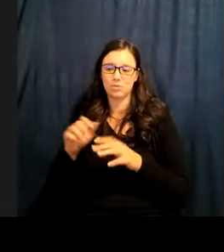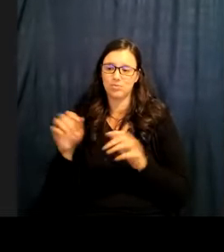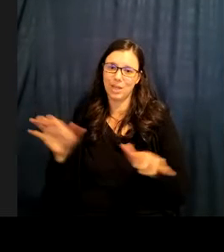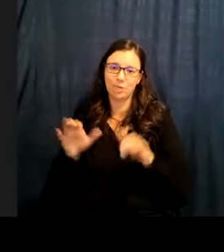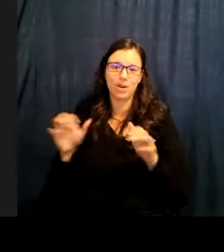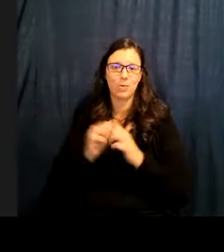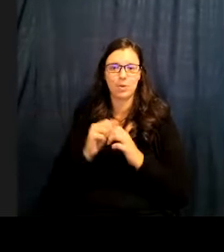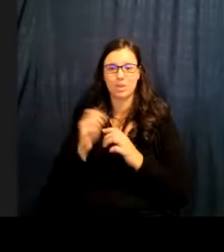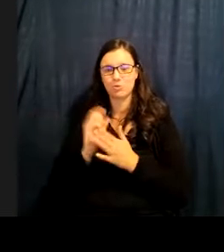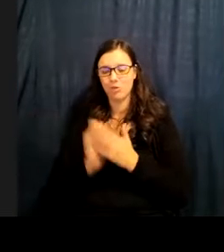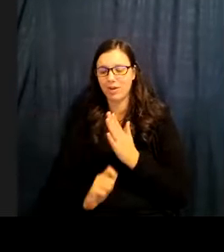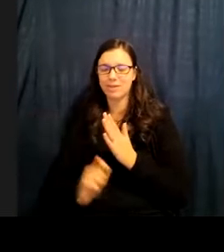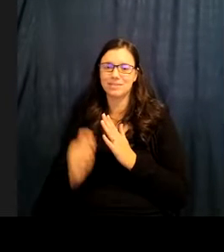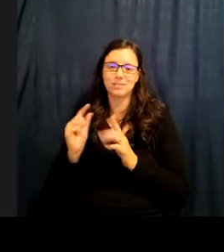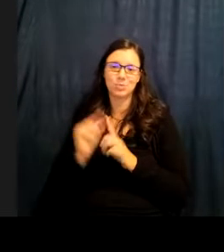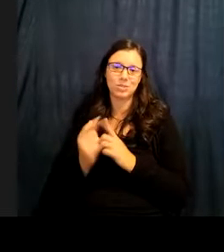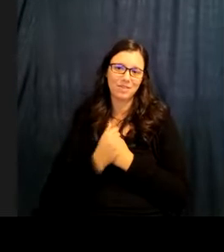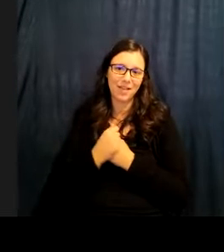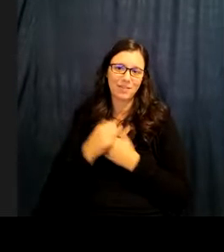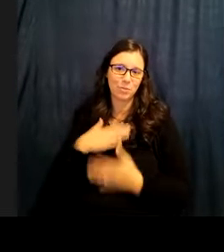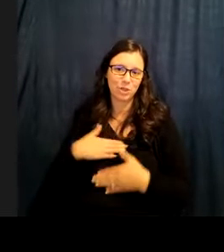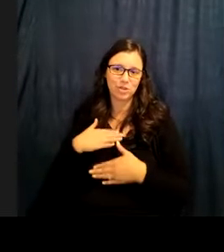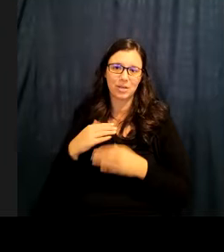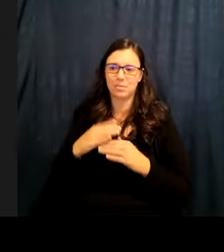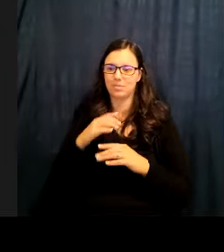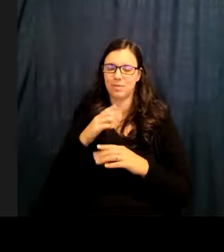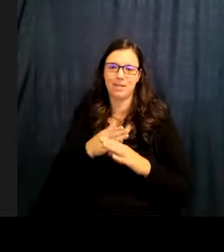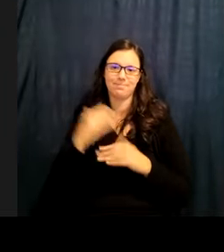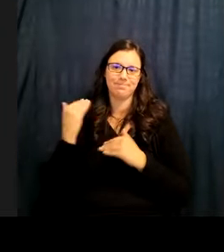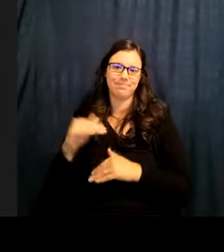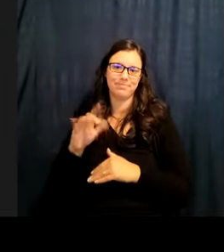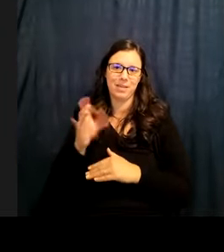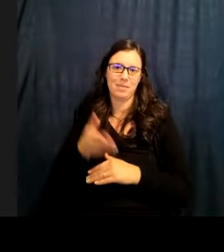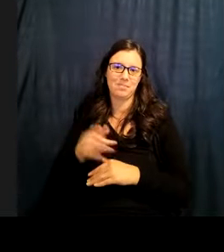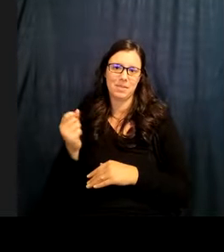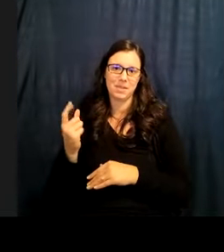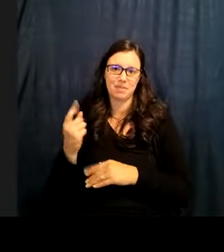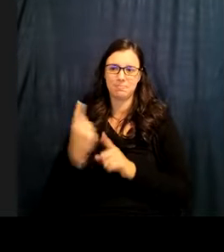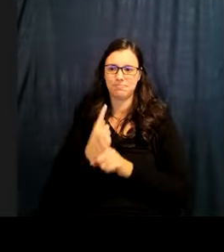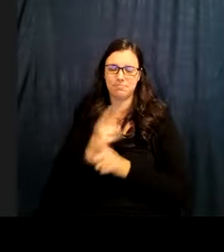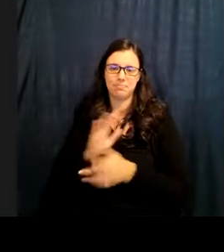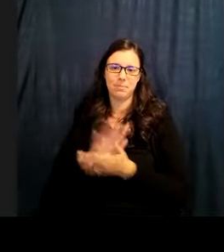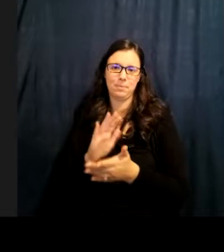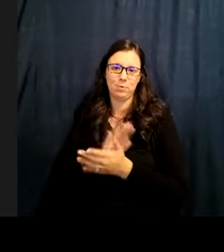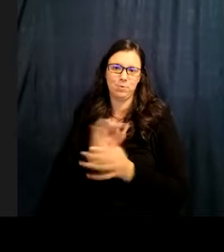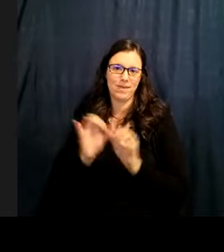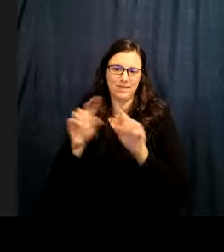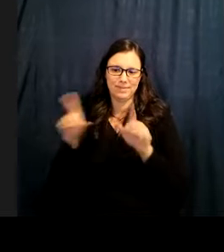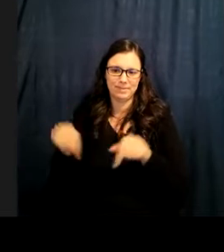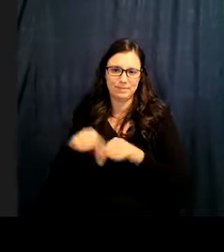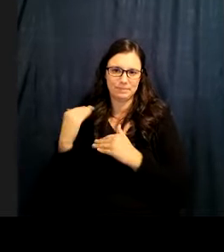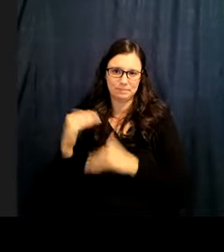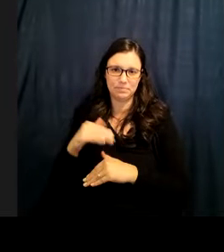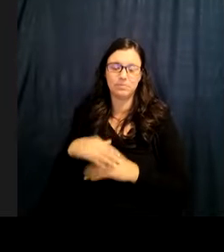words of love and appreciation, but nothing more than 8.5 by 11, a typical sheet of notebook or printer paper. Send the cards